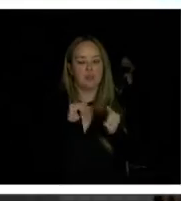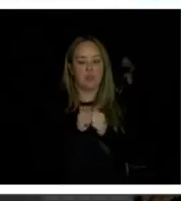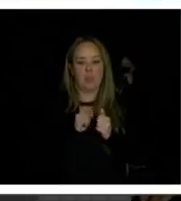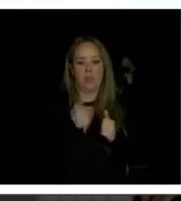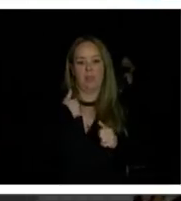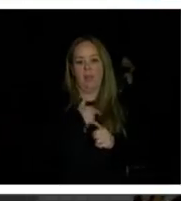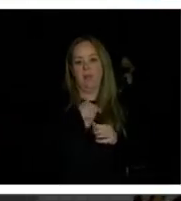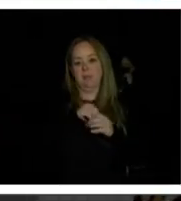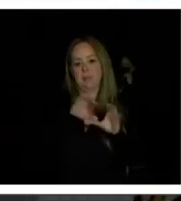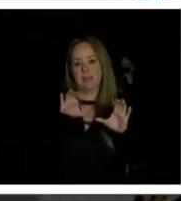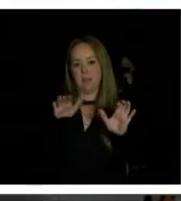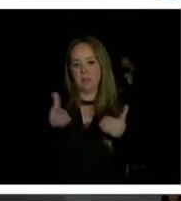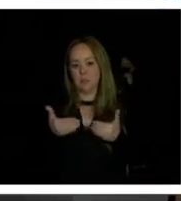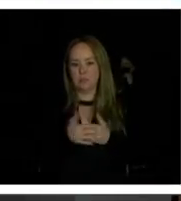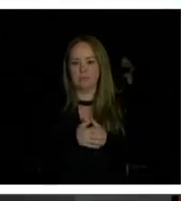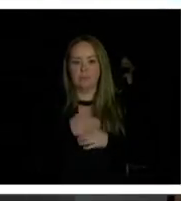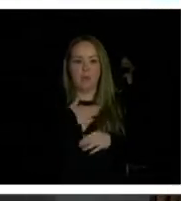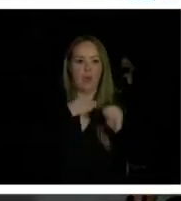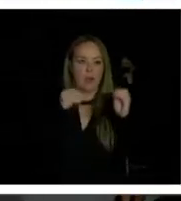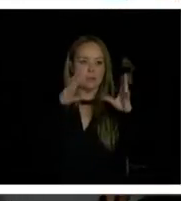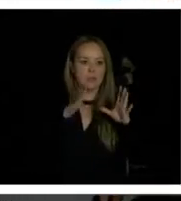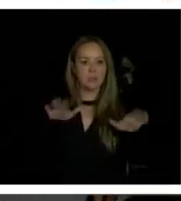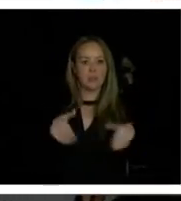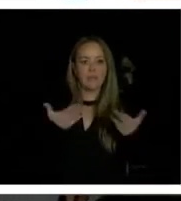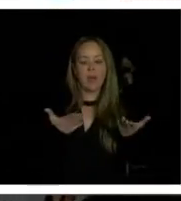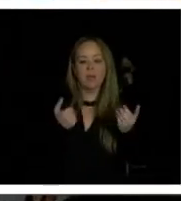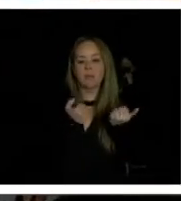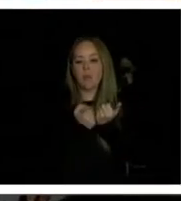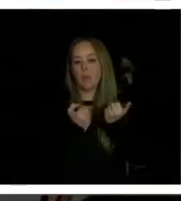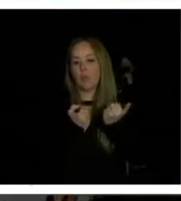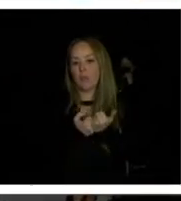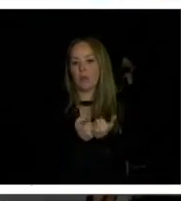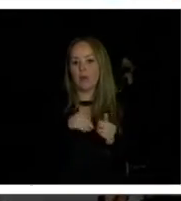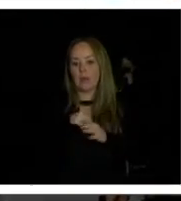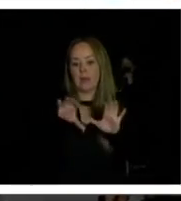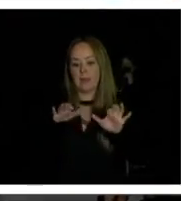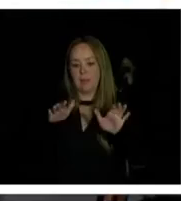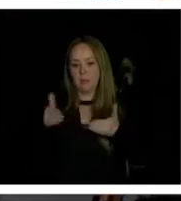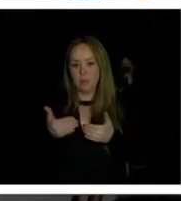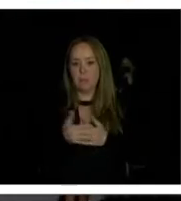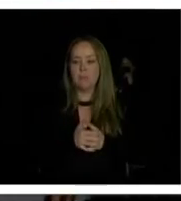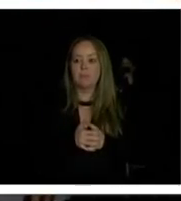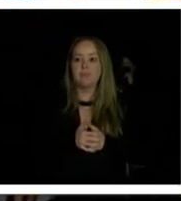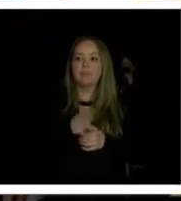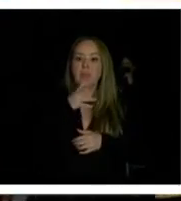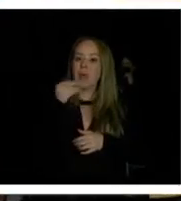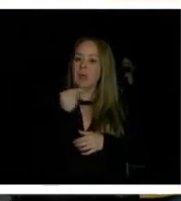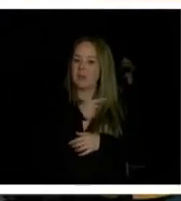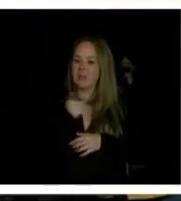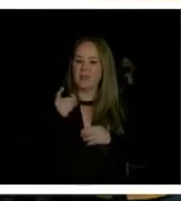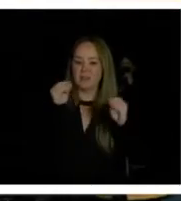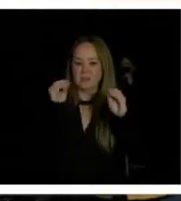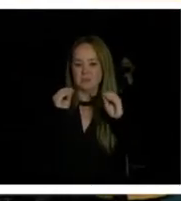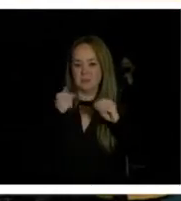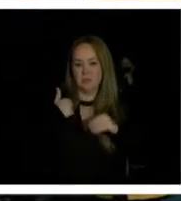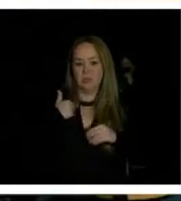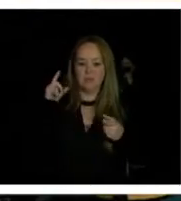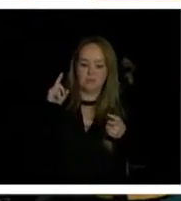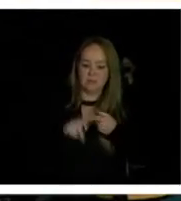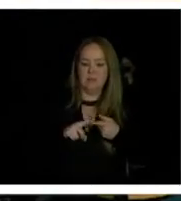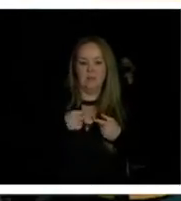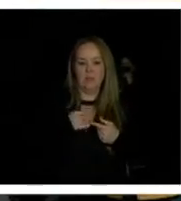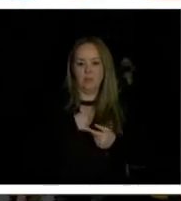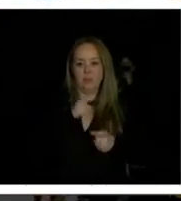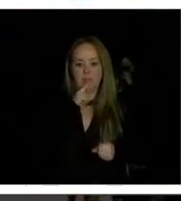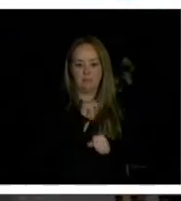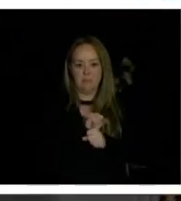us in the classroom. Our teachers provide us support in the classroom, and they teach us until we